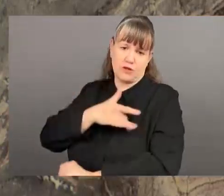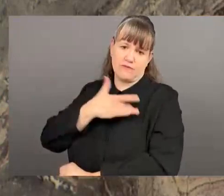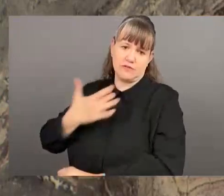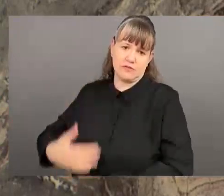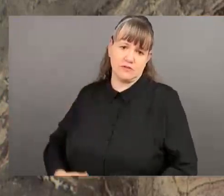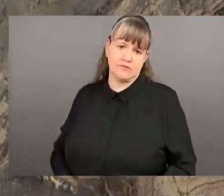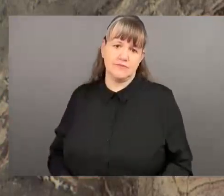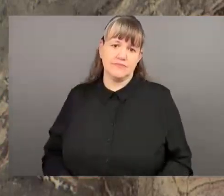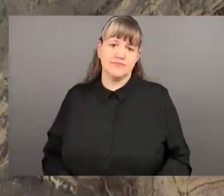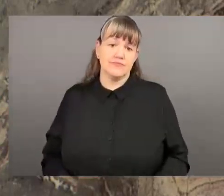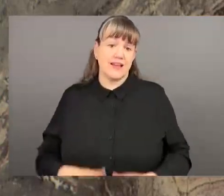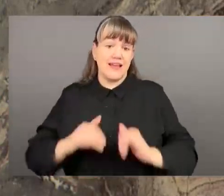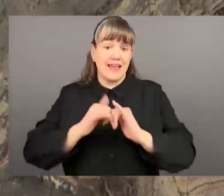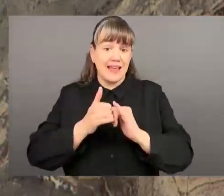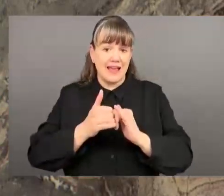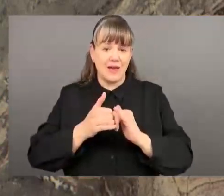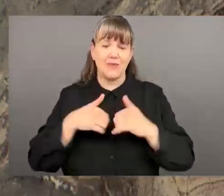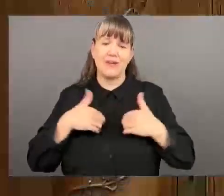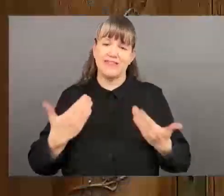in particular with First Nations.